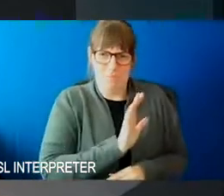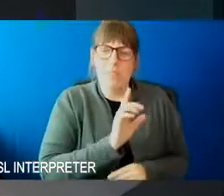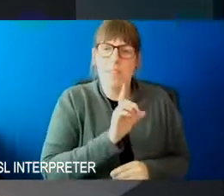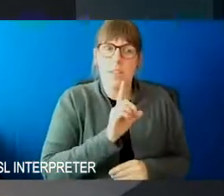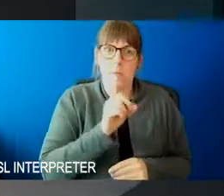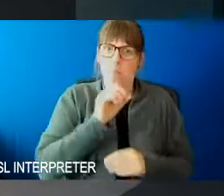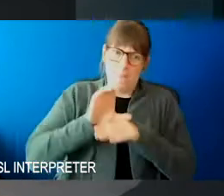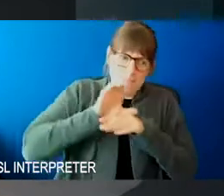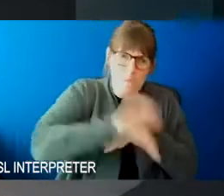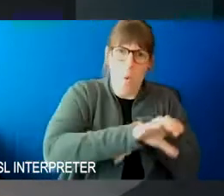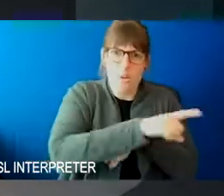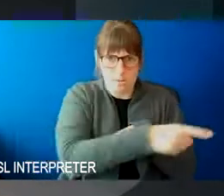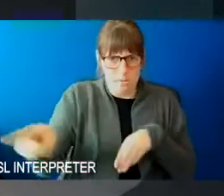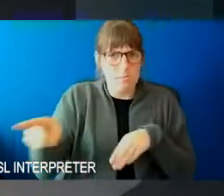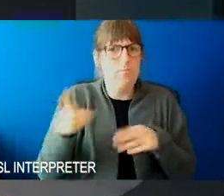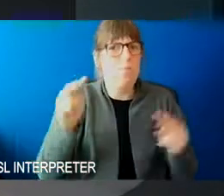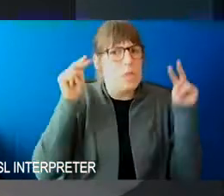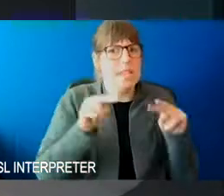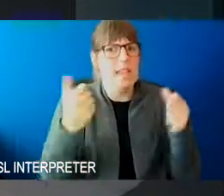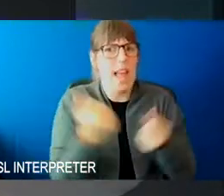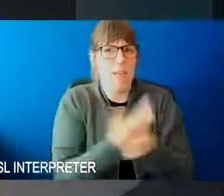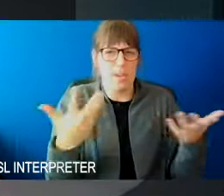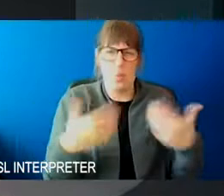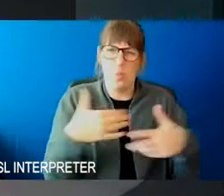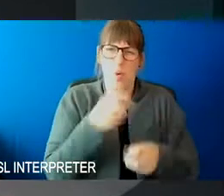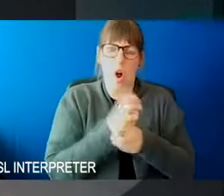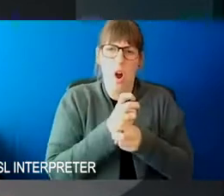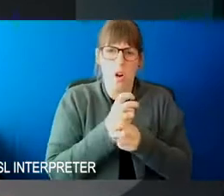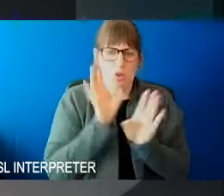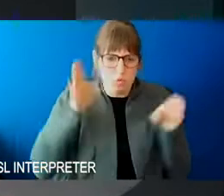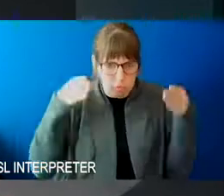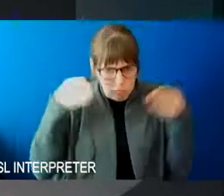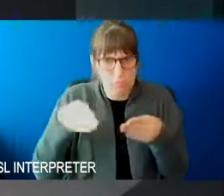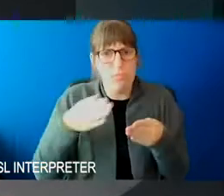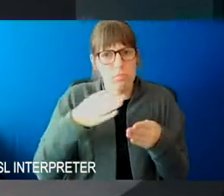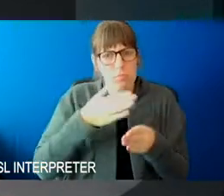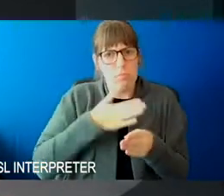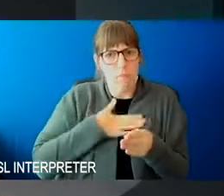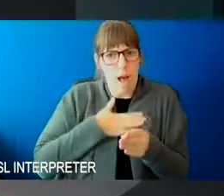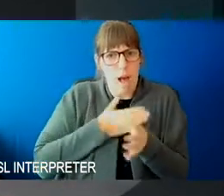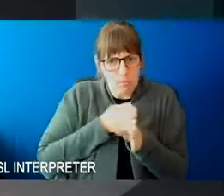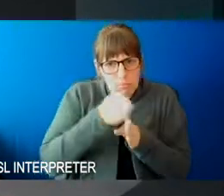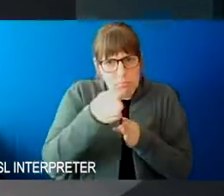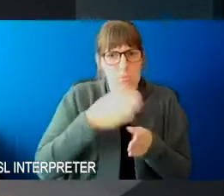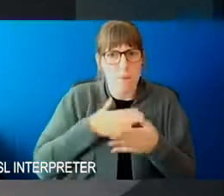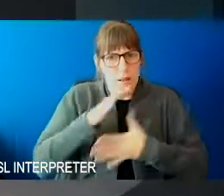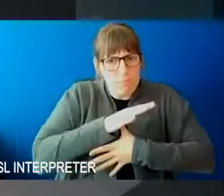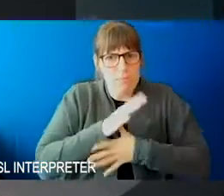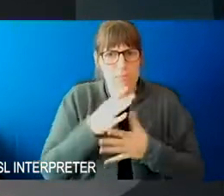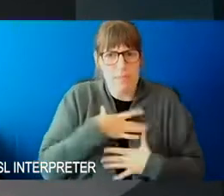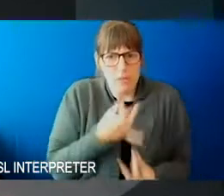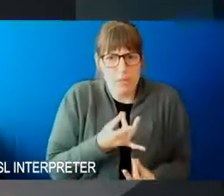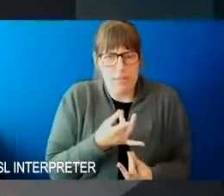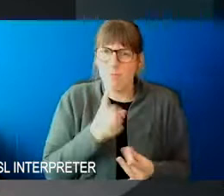like forcing everybody to be everything all over the place. And it's very, very hard to focus on the areas